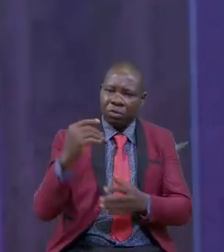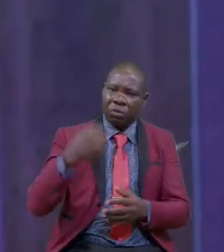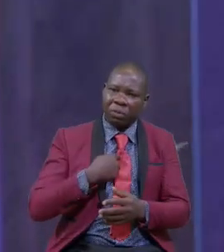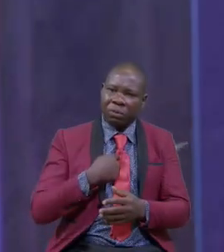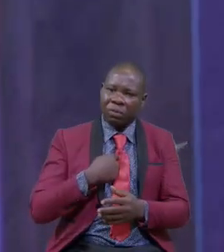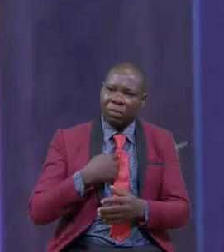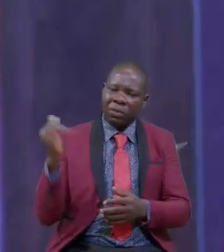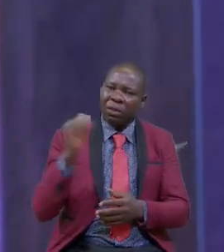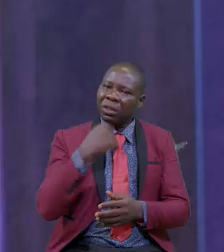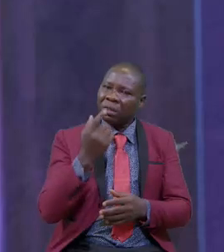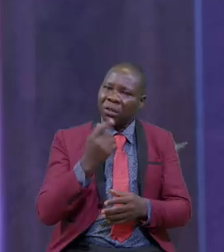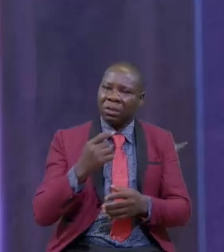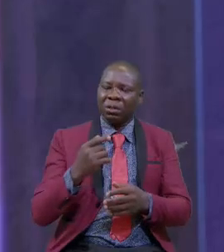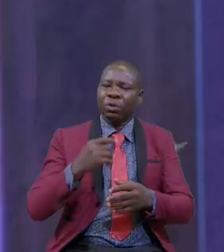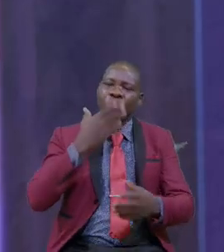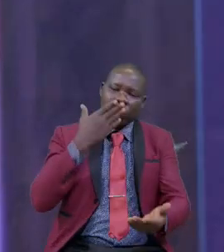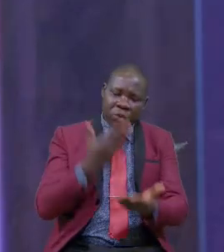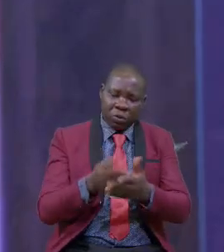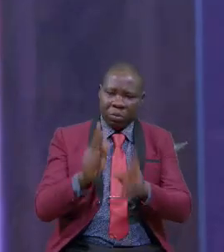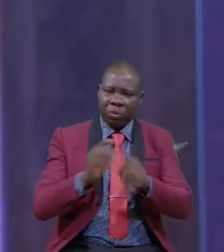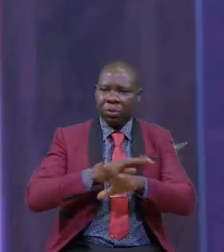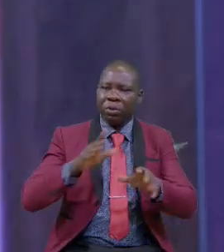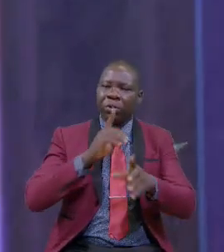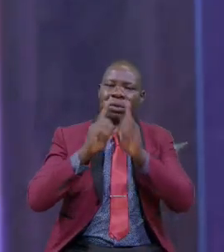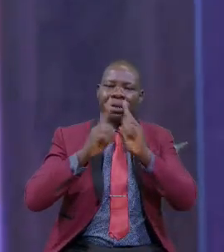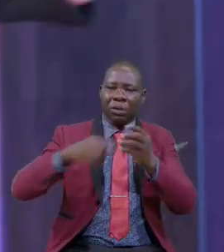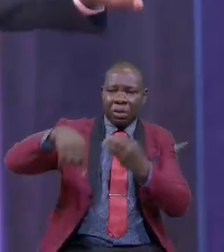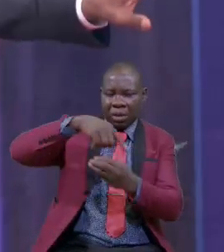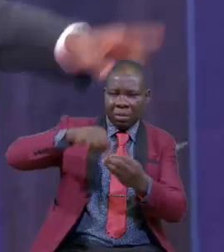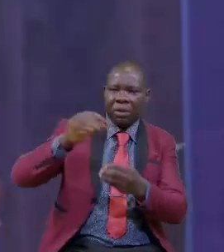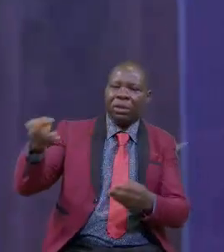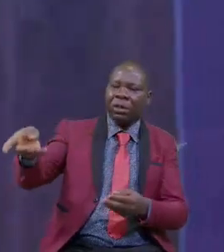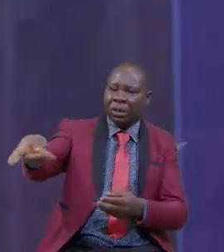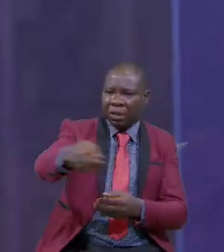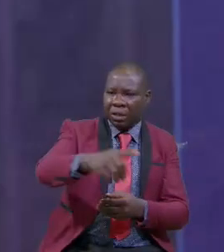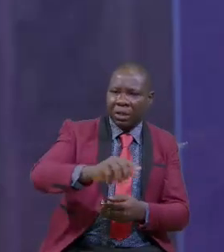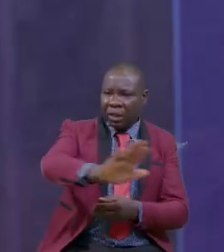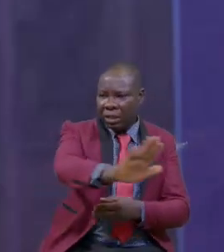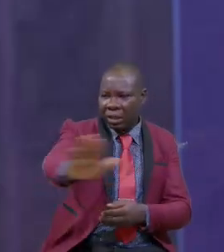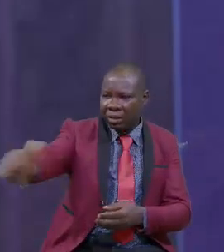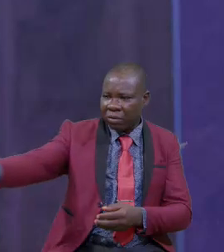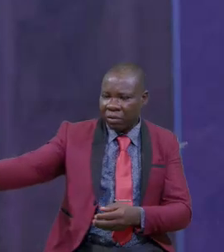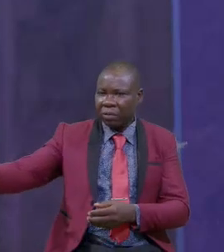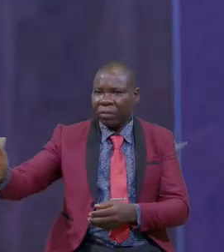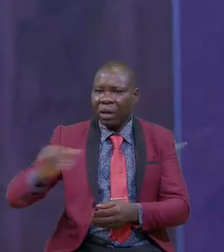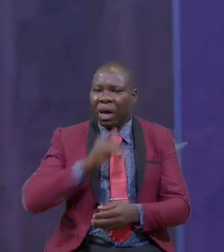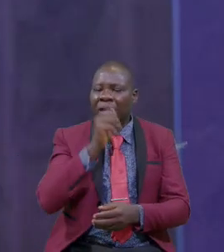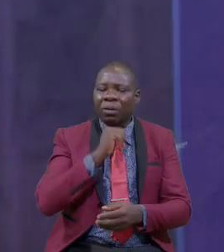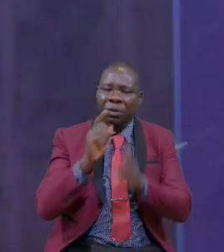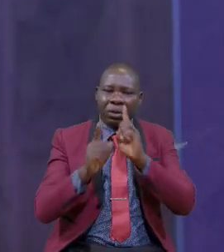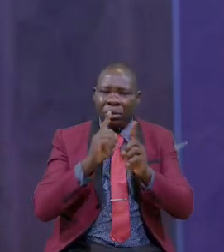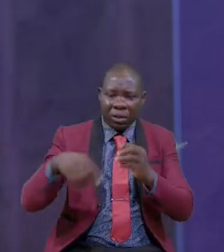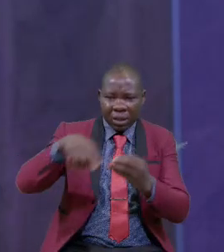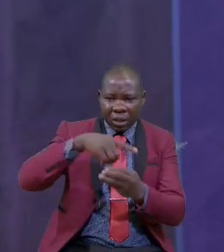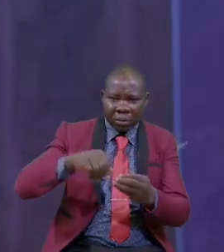don't talk about themselves. I'm not talking about a decent man. I'm talking about a saved soul. I'm